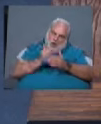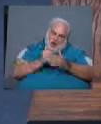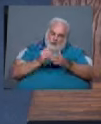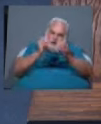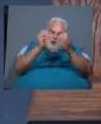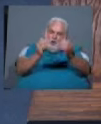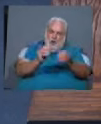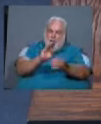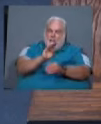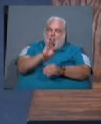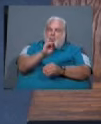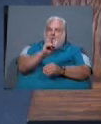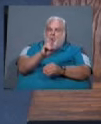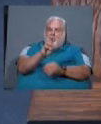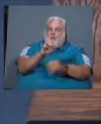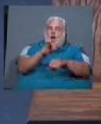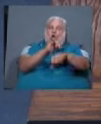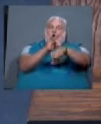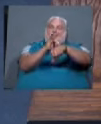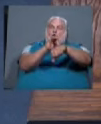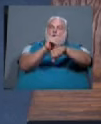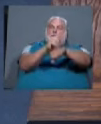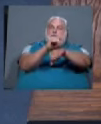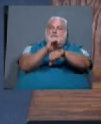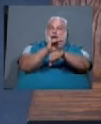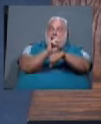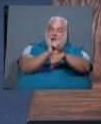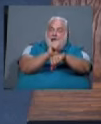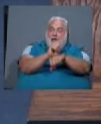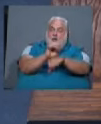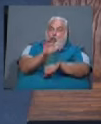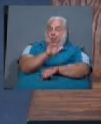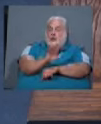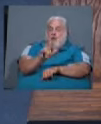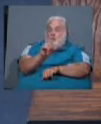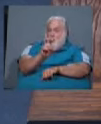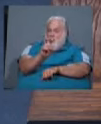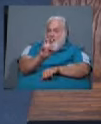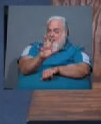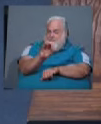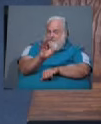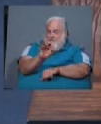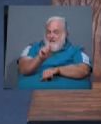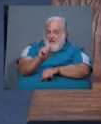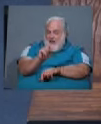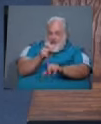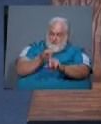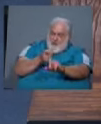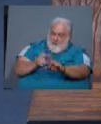They want open space and within 250 feet